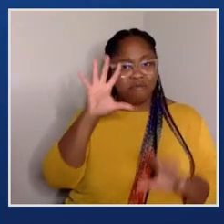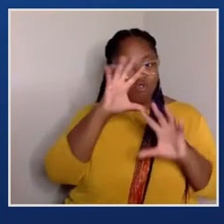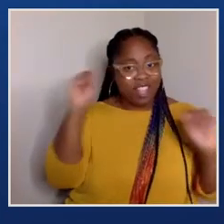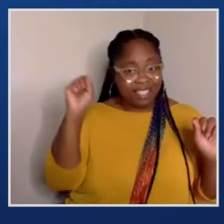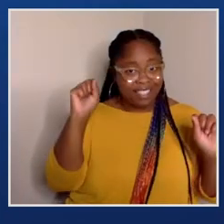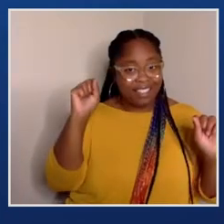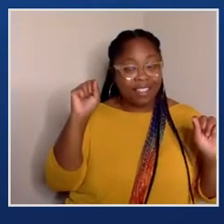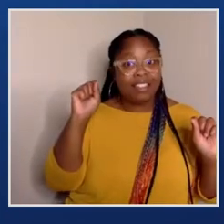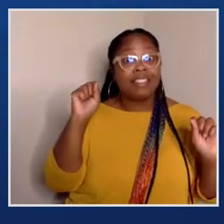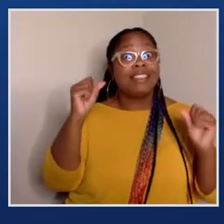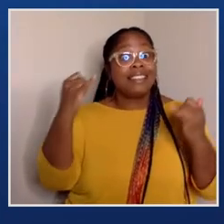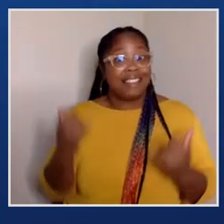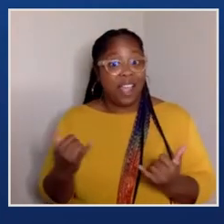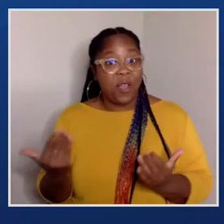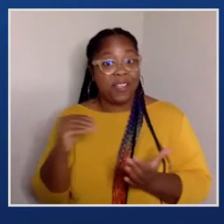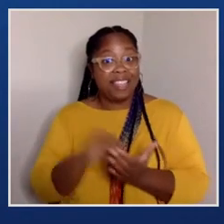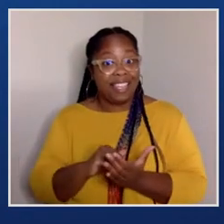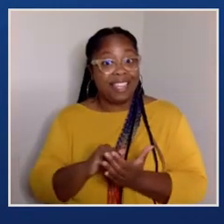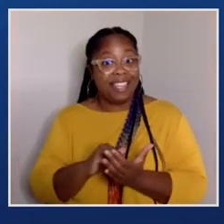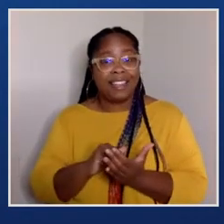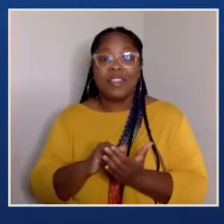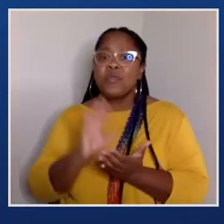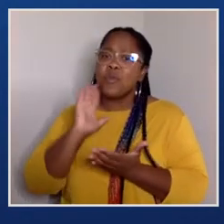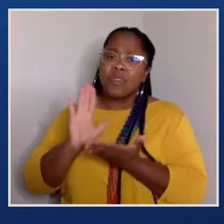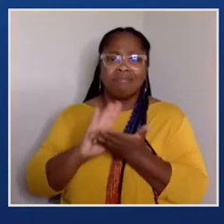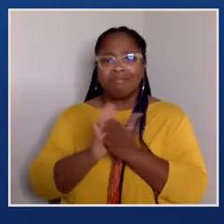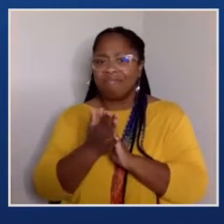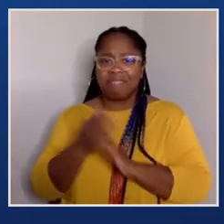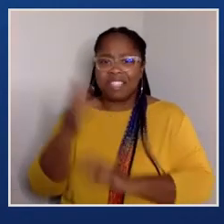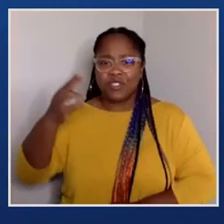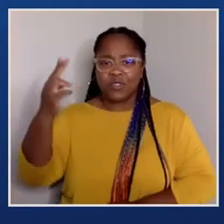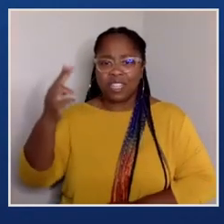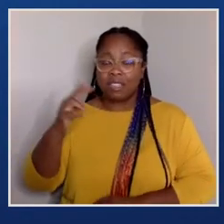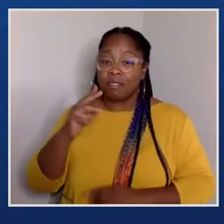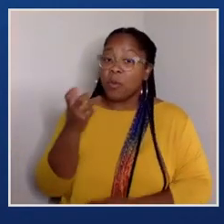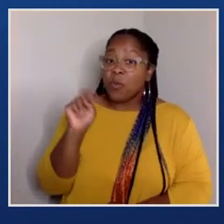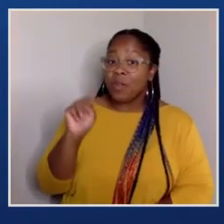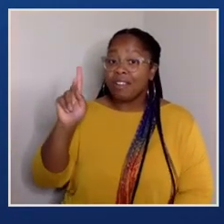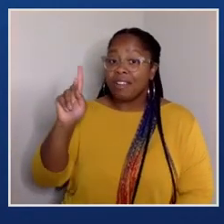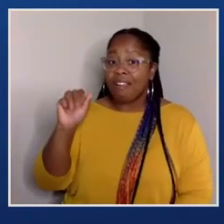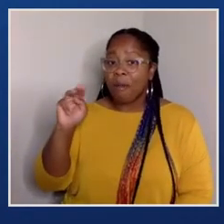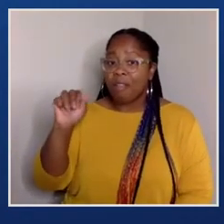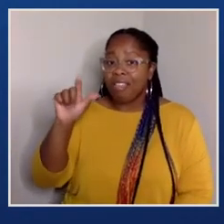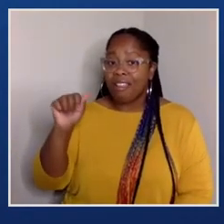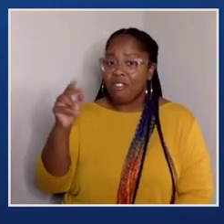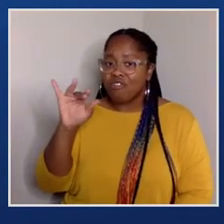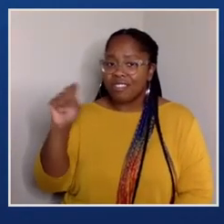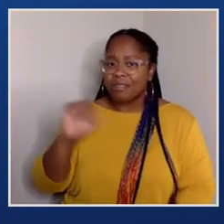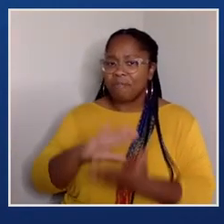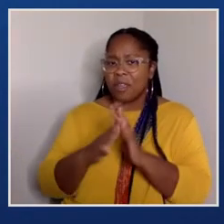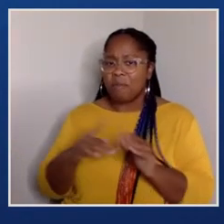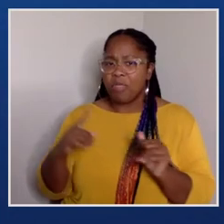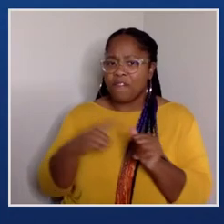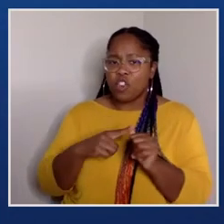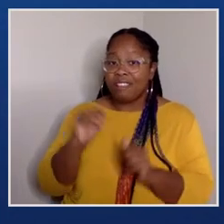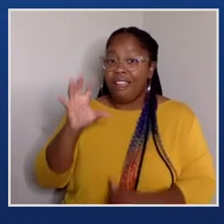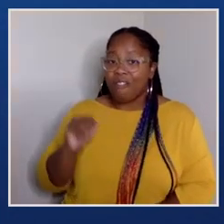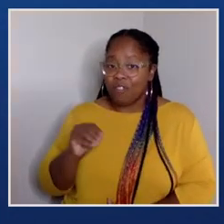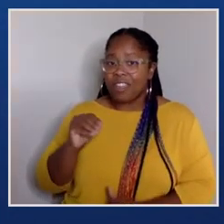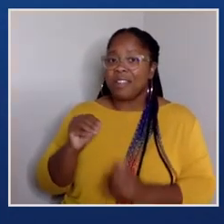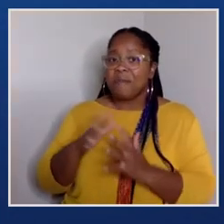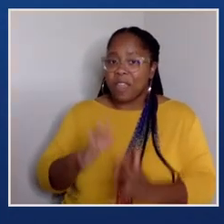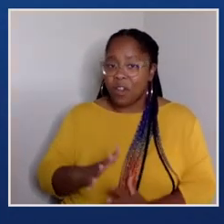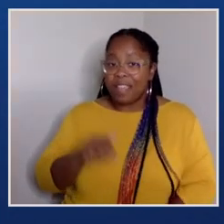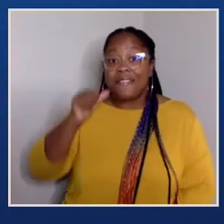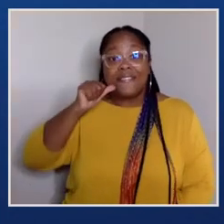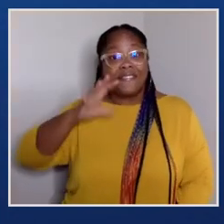again when Kamala Harris becomes the first African-American female vice president